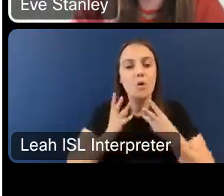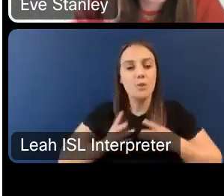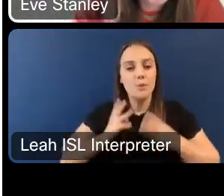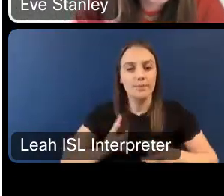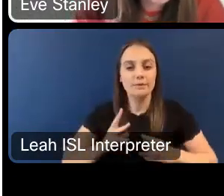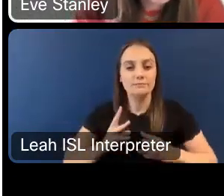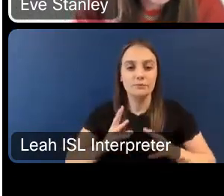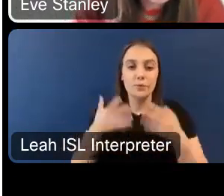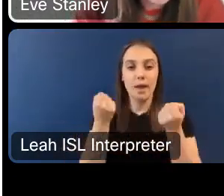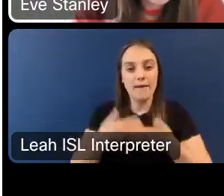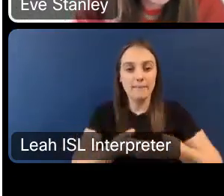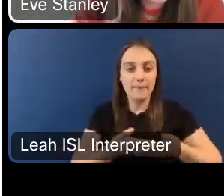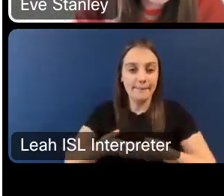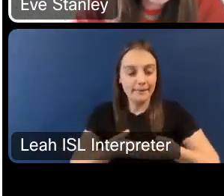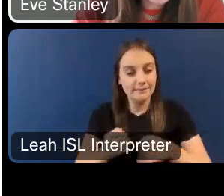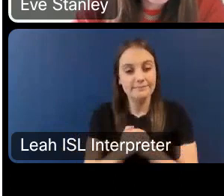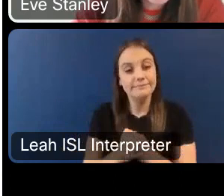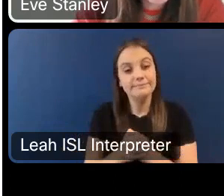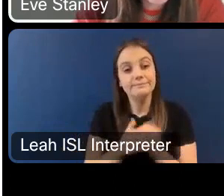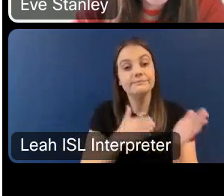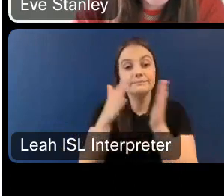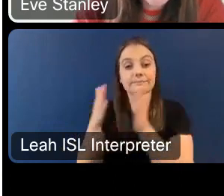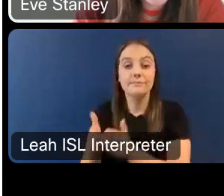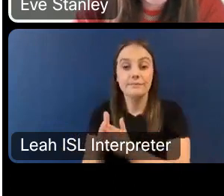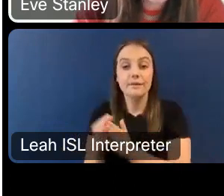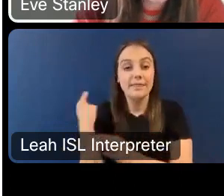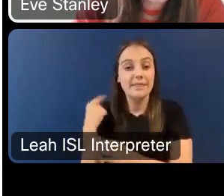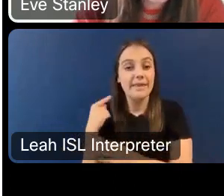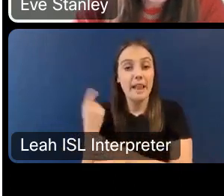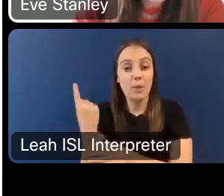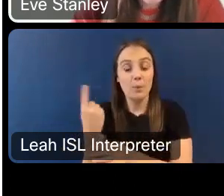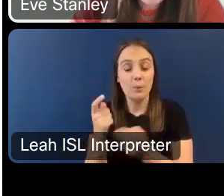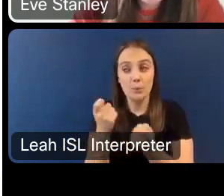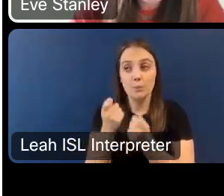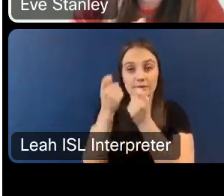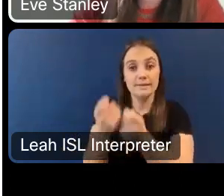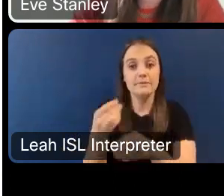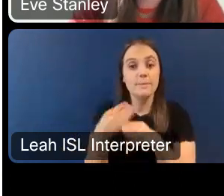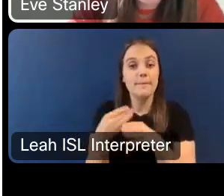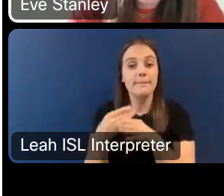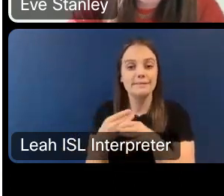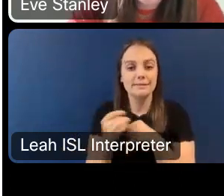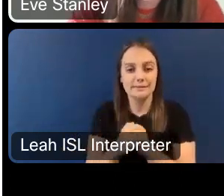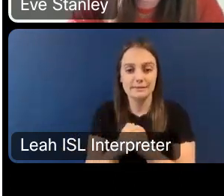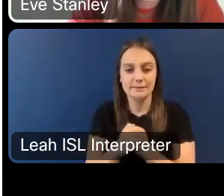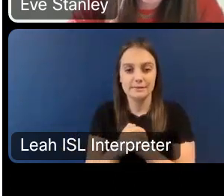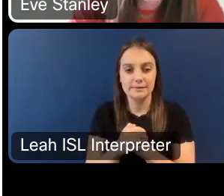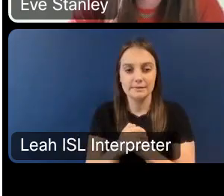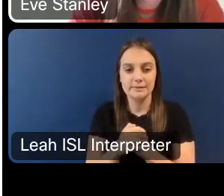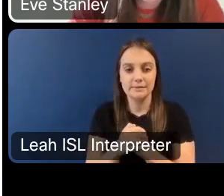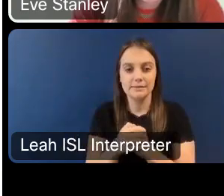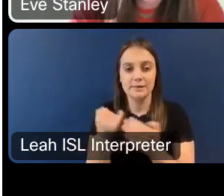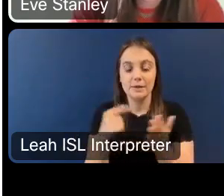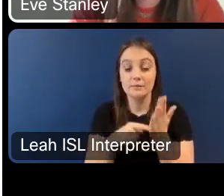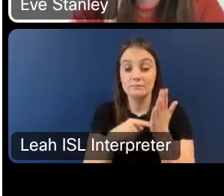their baby. And then this was given to the mothers, this yellow one. So a kind of a calling card or a point